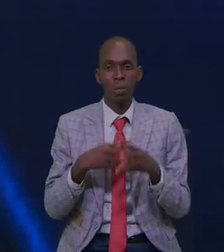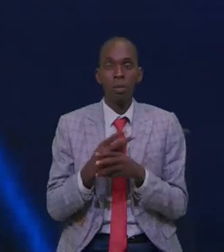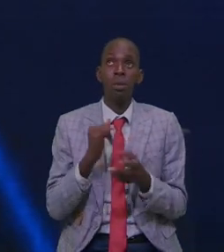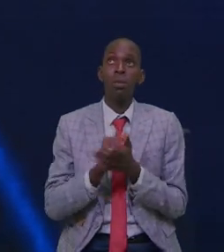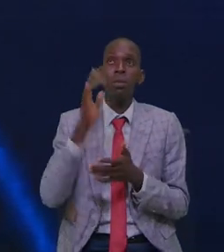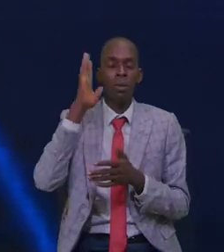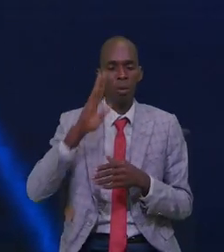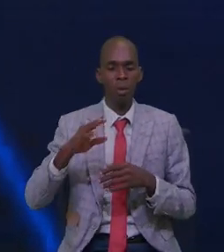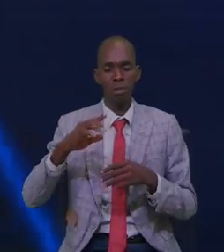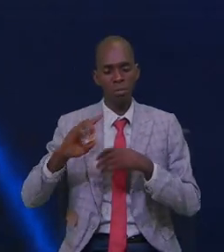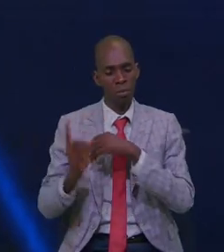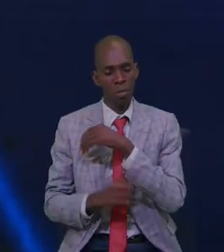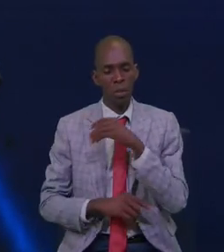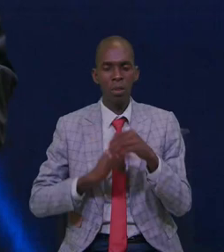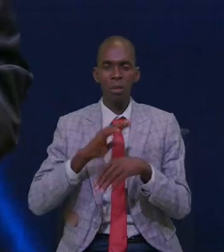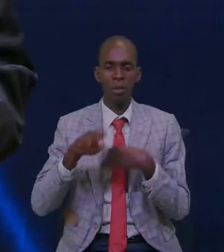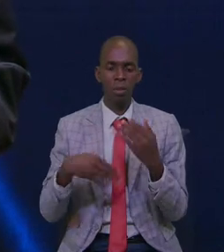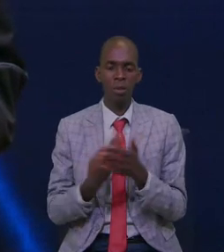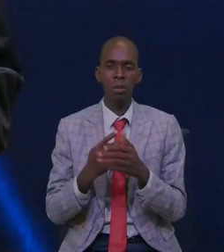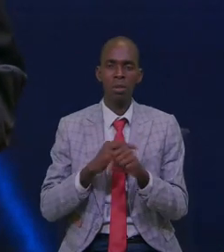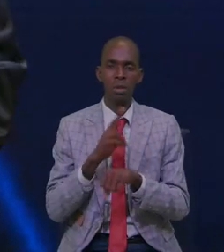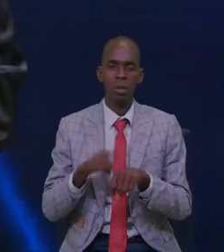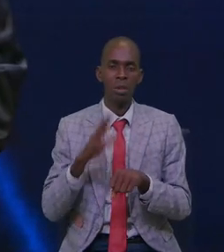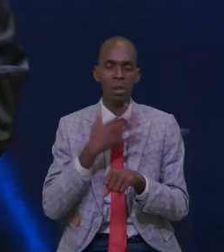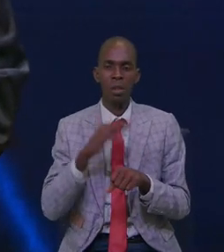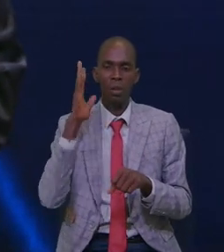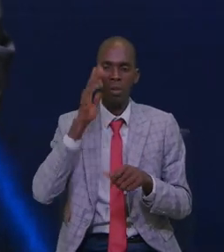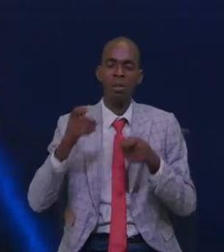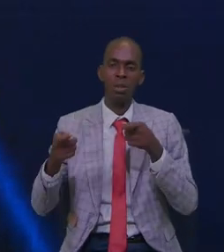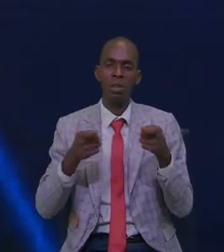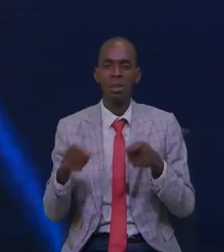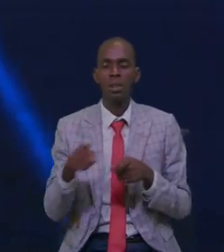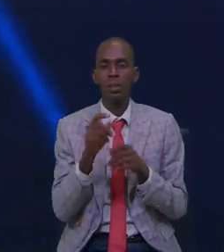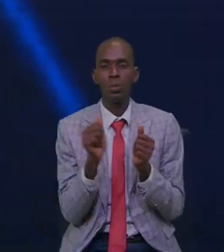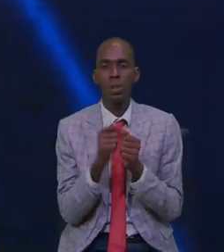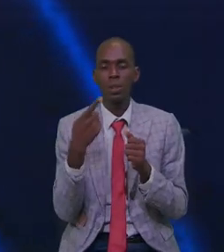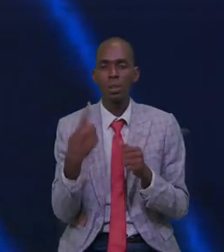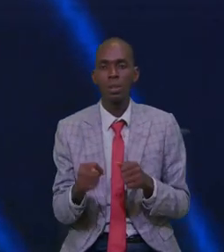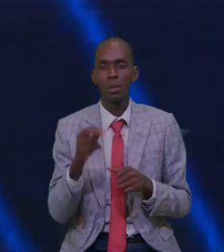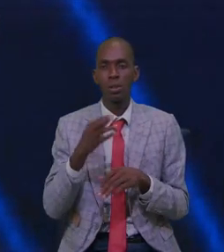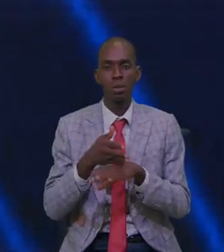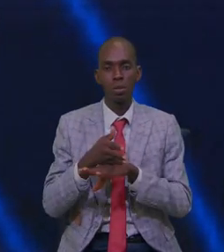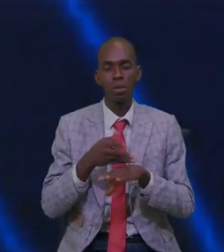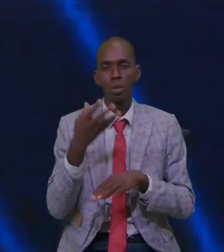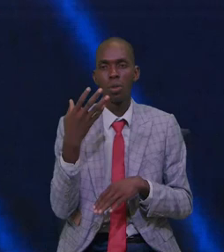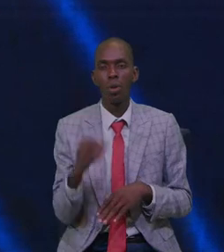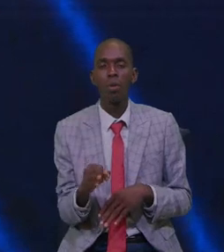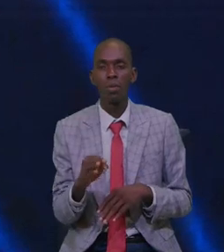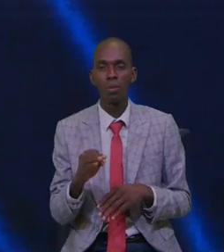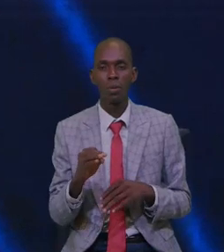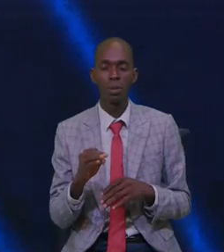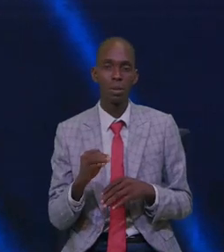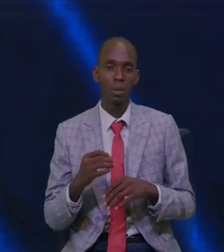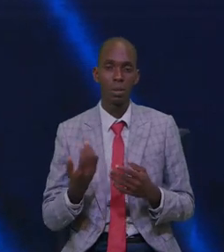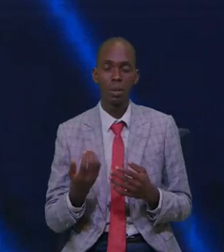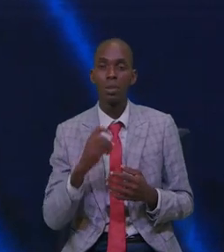nations, and that he shall rule them with a rod of iron, and he treadeth the